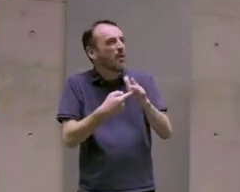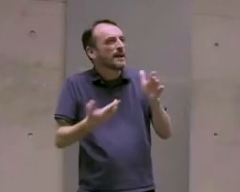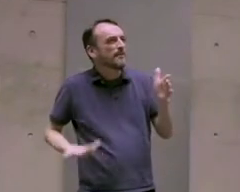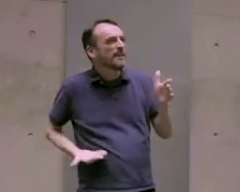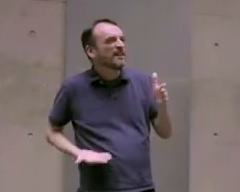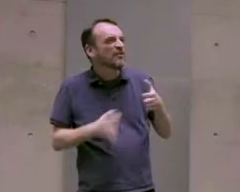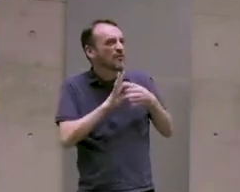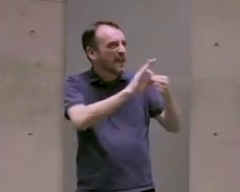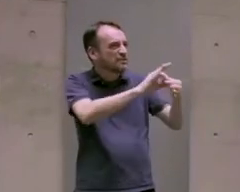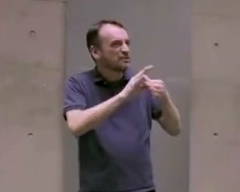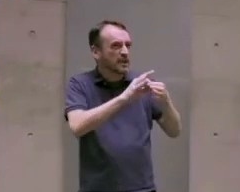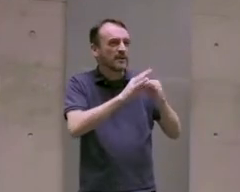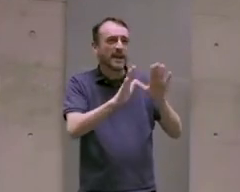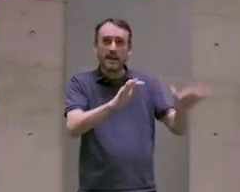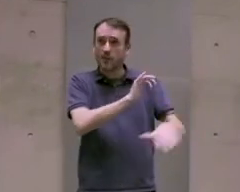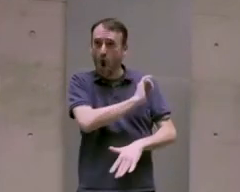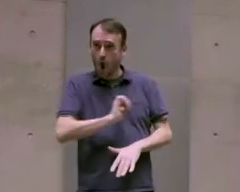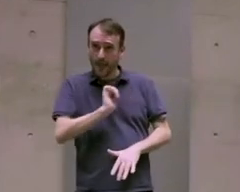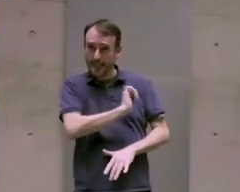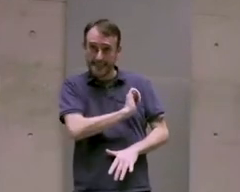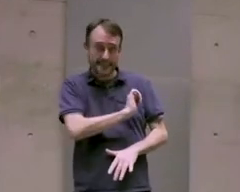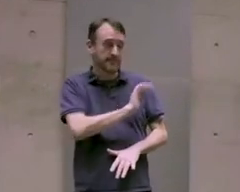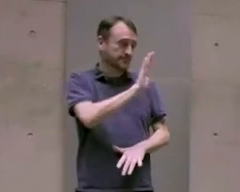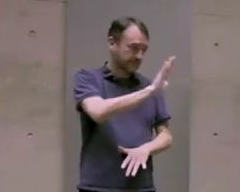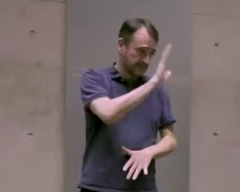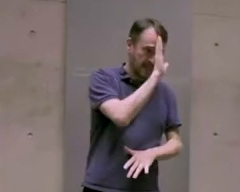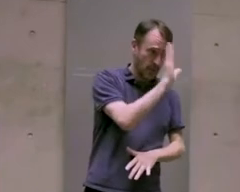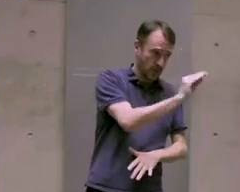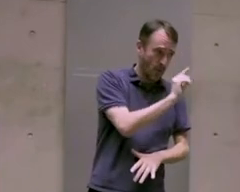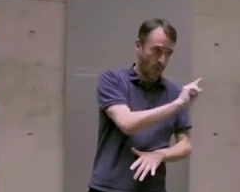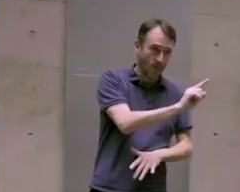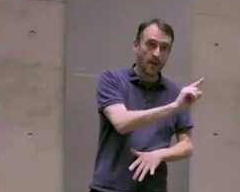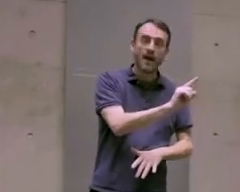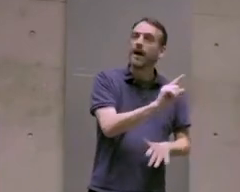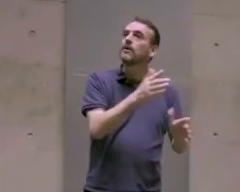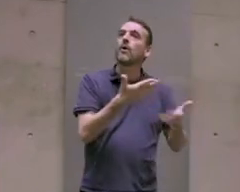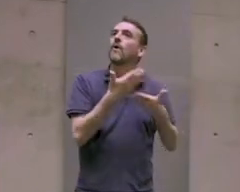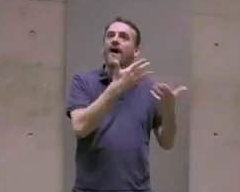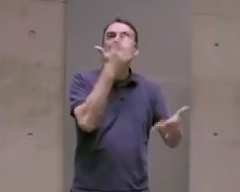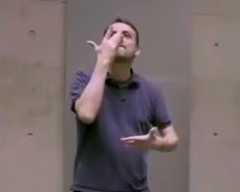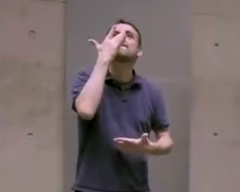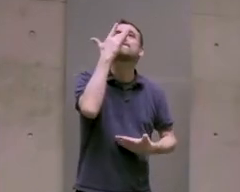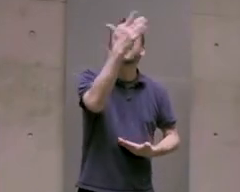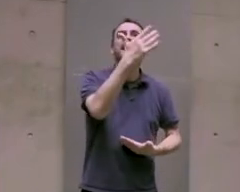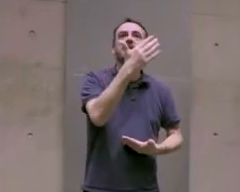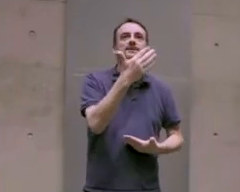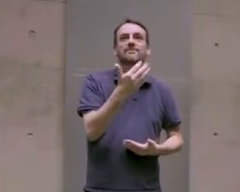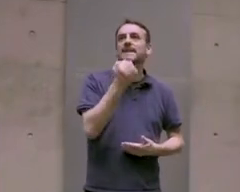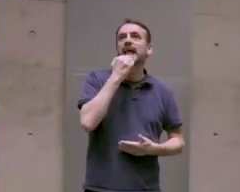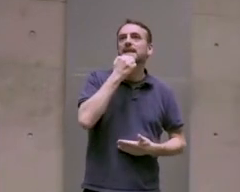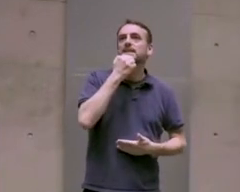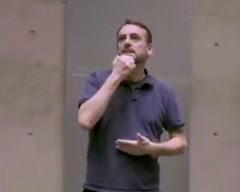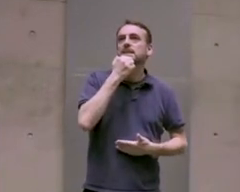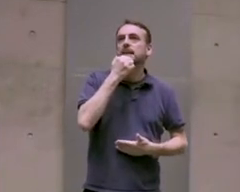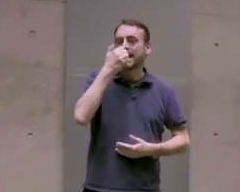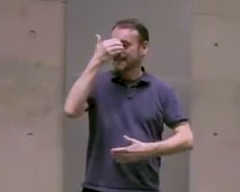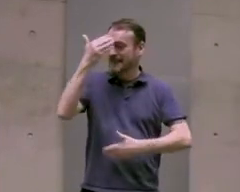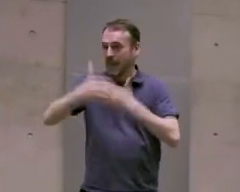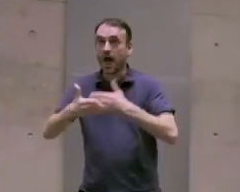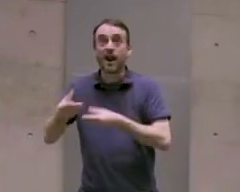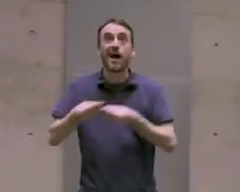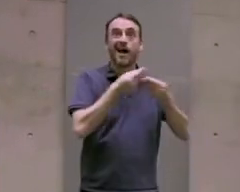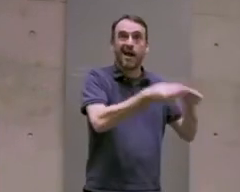being upfront and honest and just going, this is, not giving them a fake date, basically. So yeah, that went well.